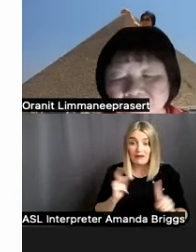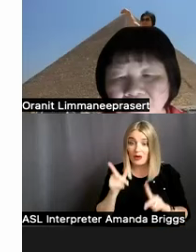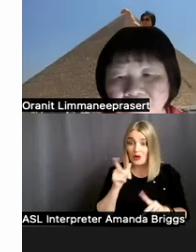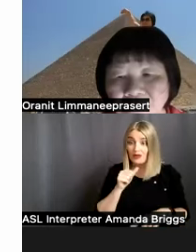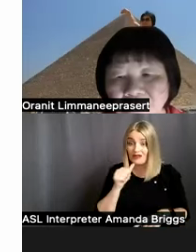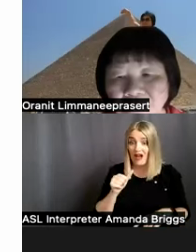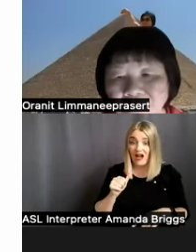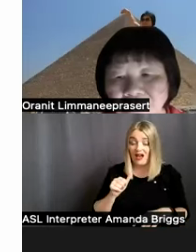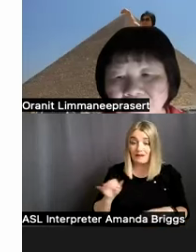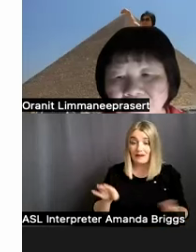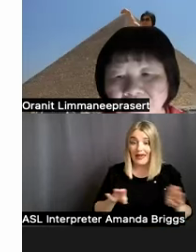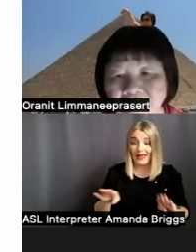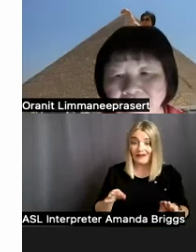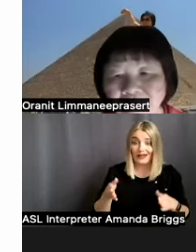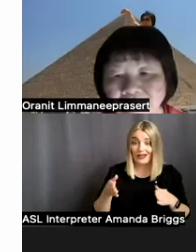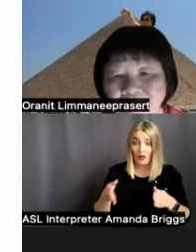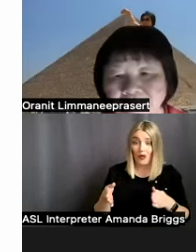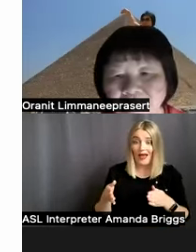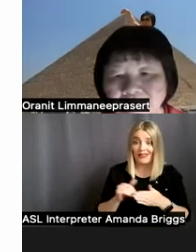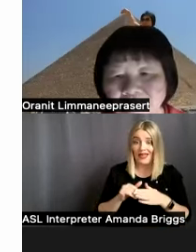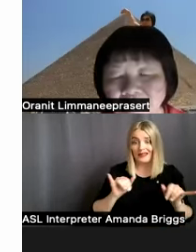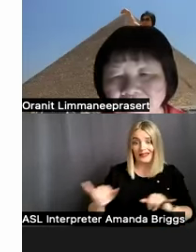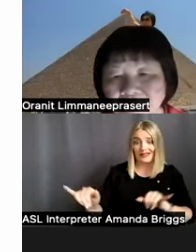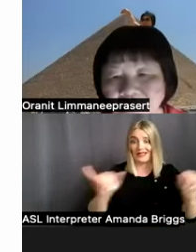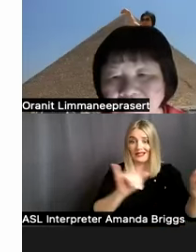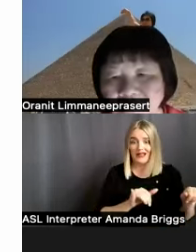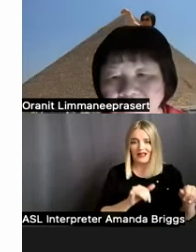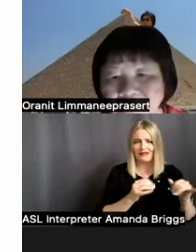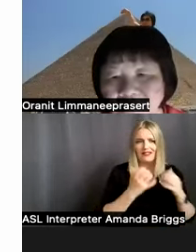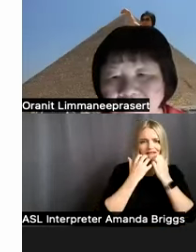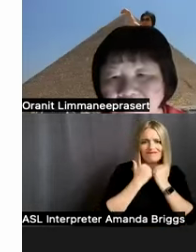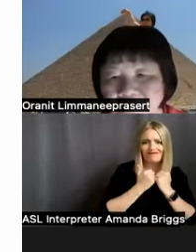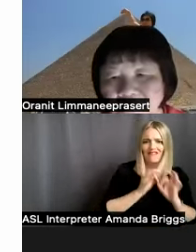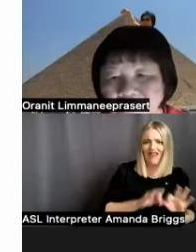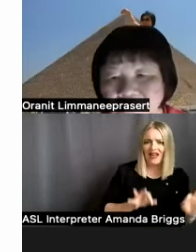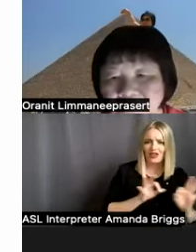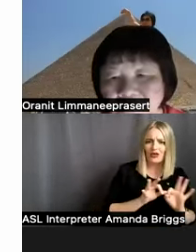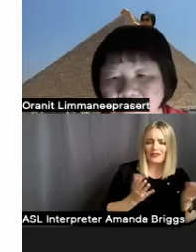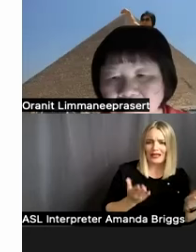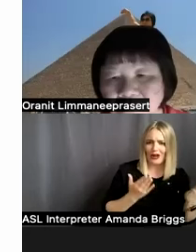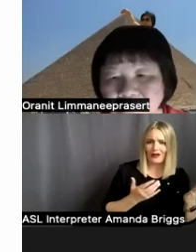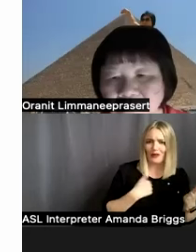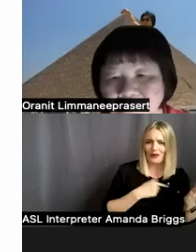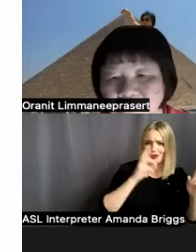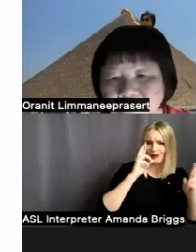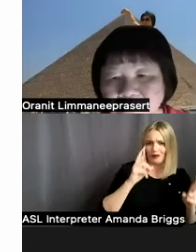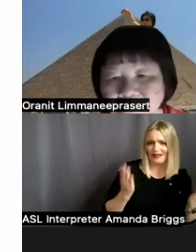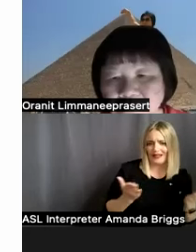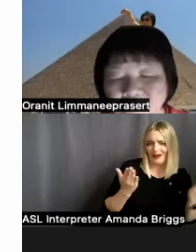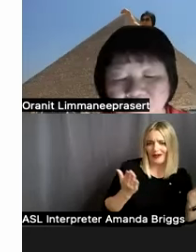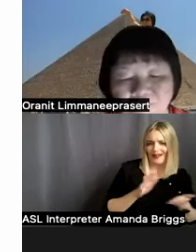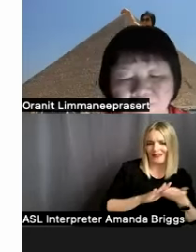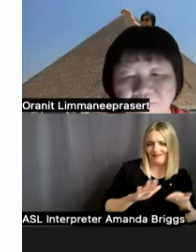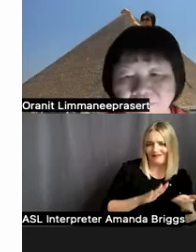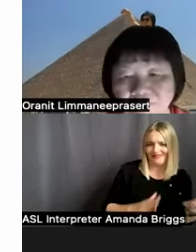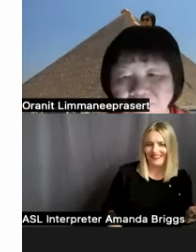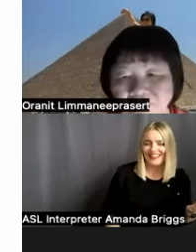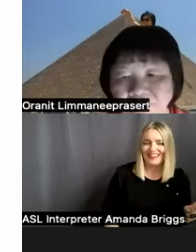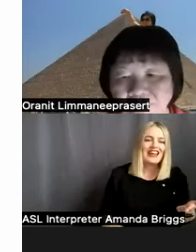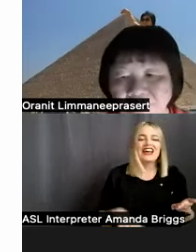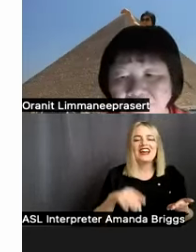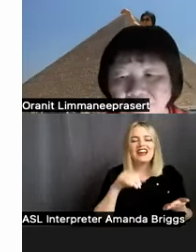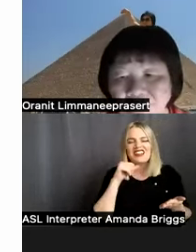in a way that's sort of consistent with the values that we're supposed to be upholding as faculty. I don't think that will happen